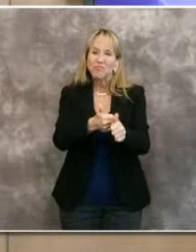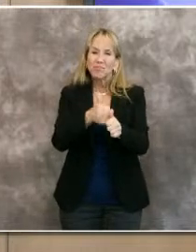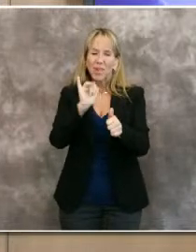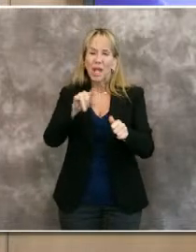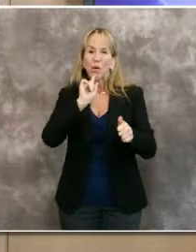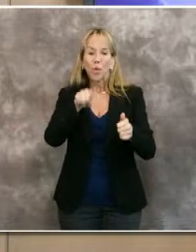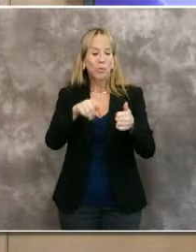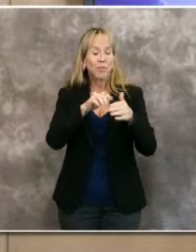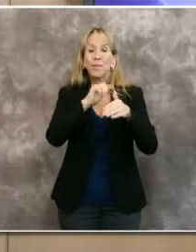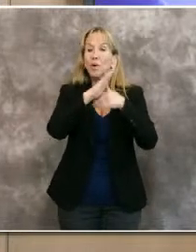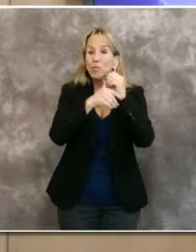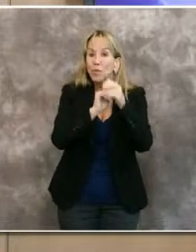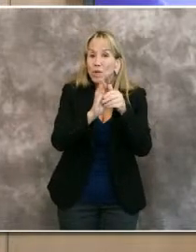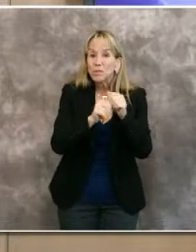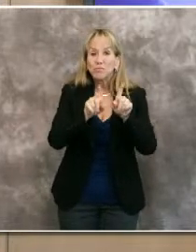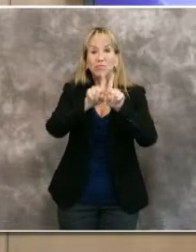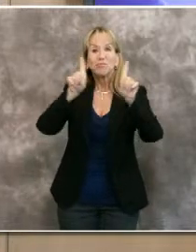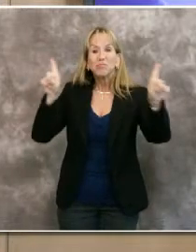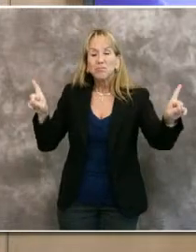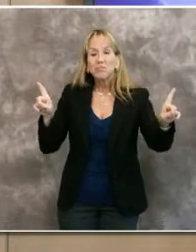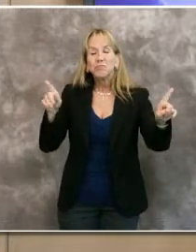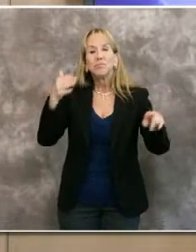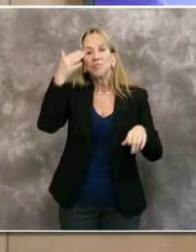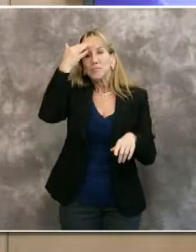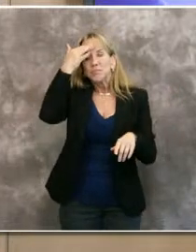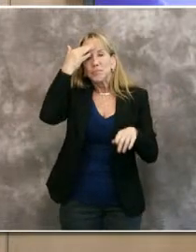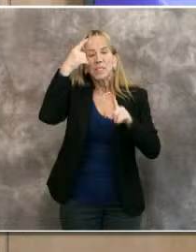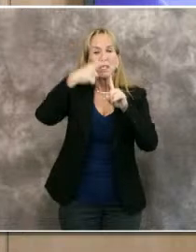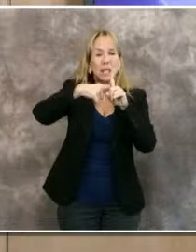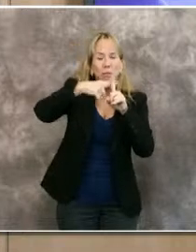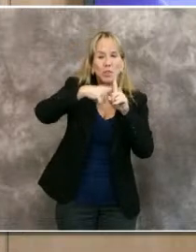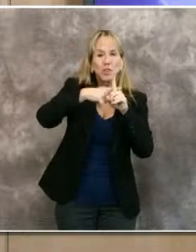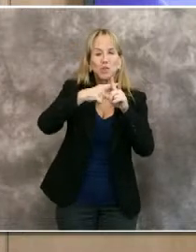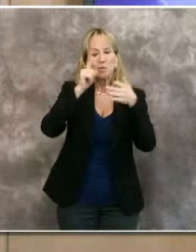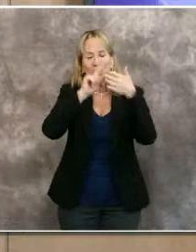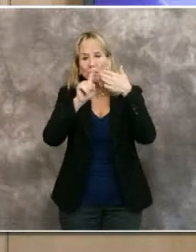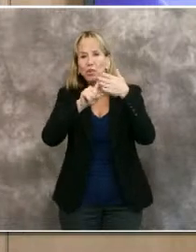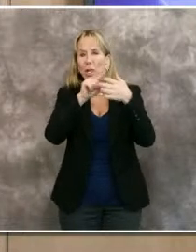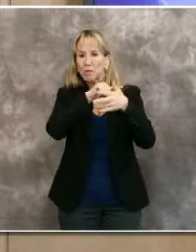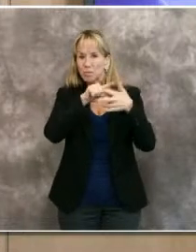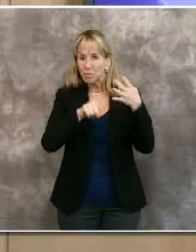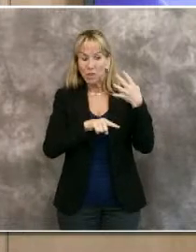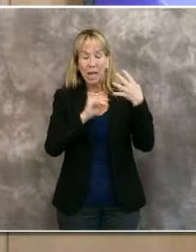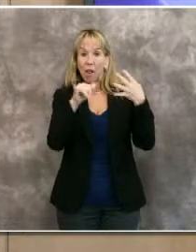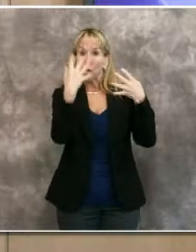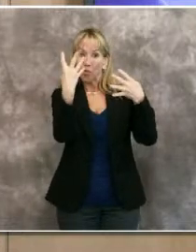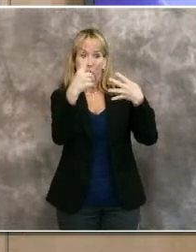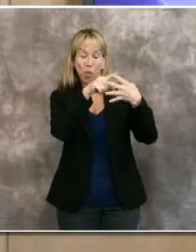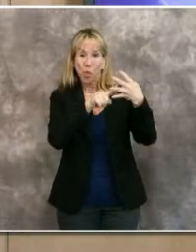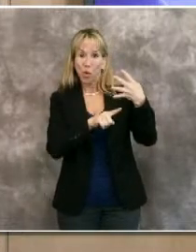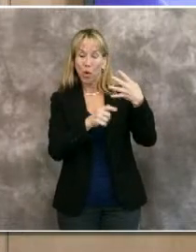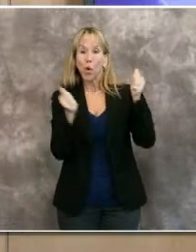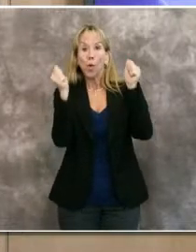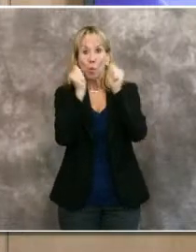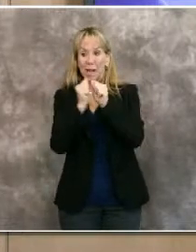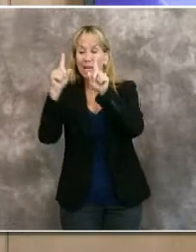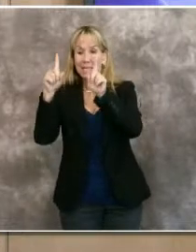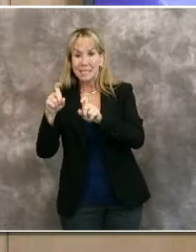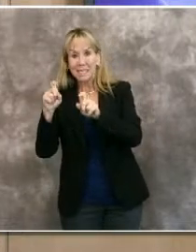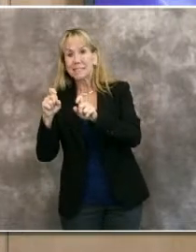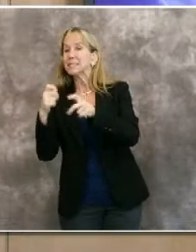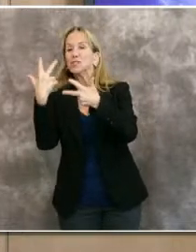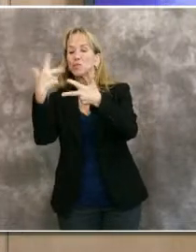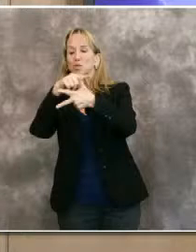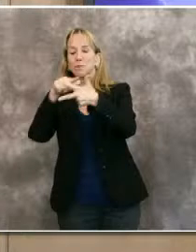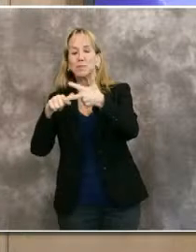washing, physical distancing, and temperature checks. It is the hope that Those 4 actions combined with the testing, tracing, and